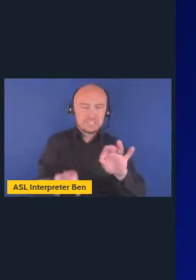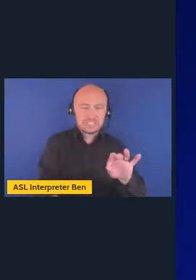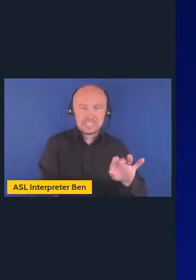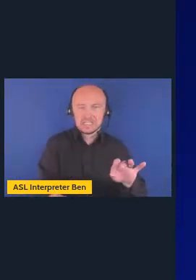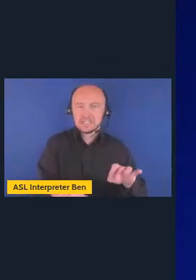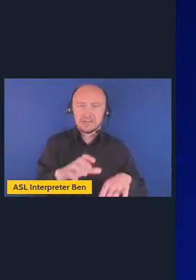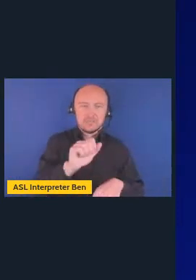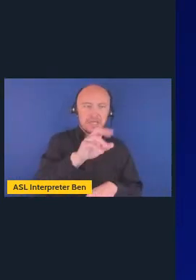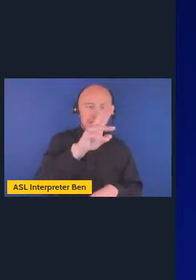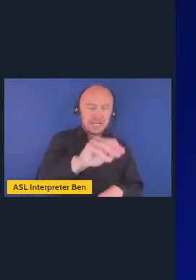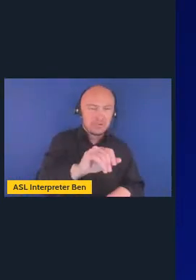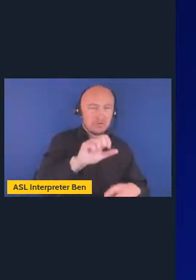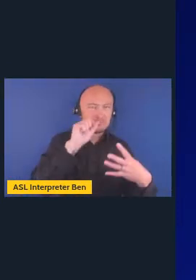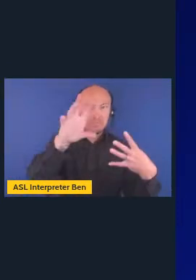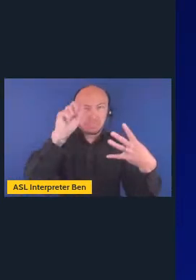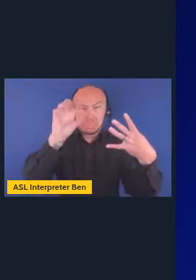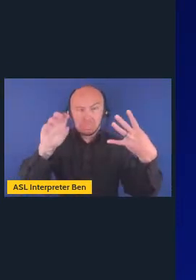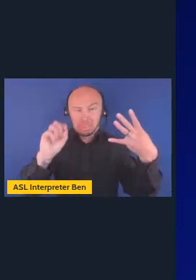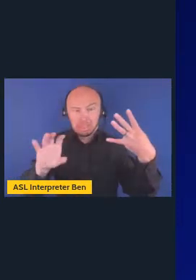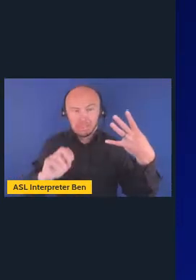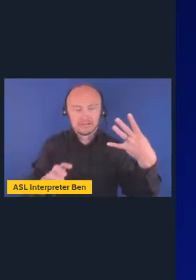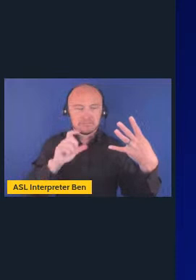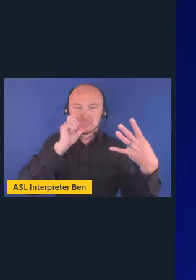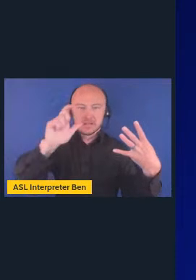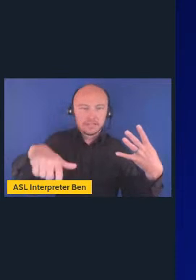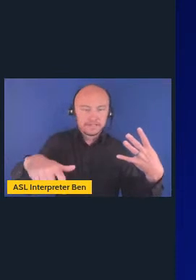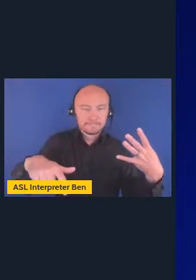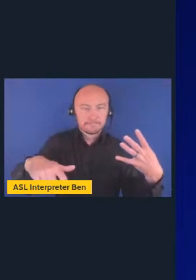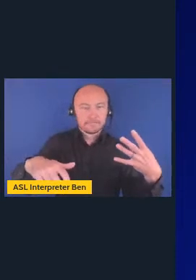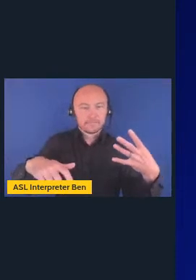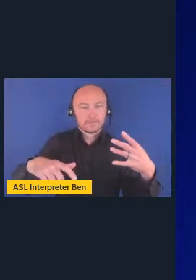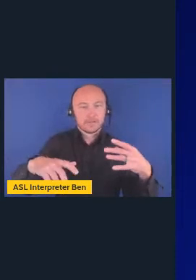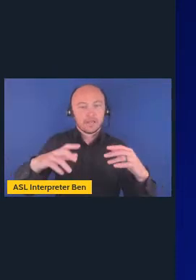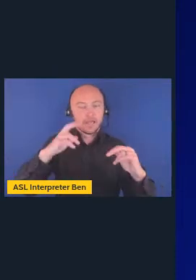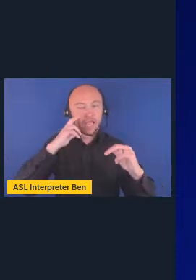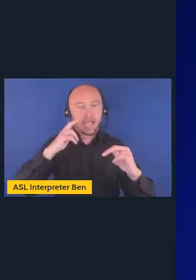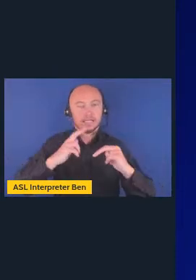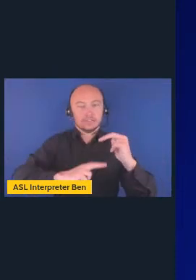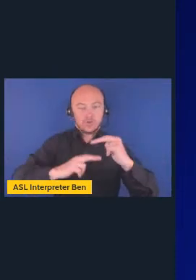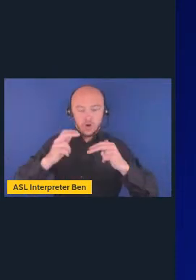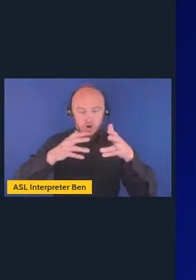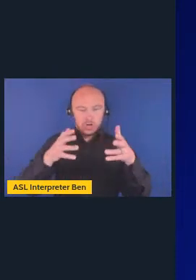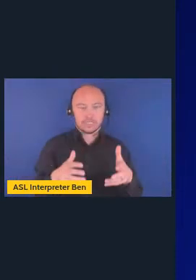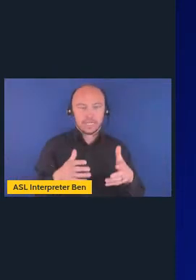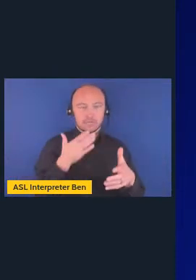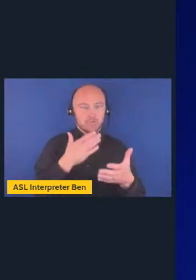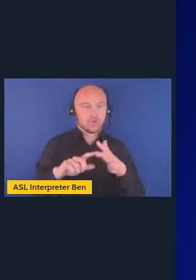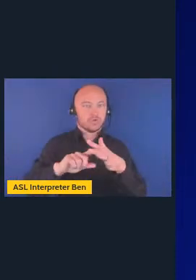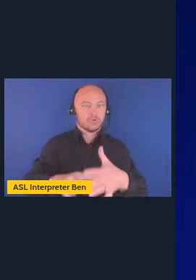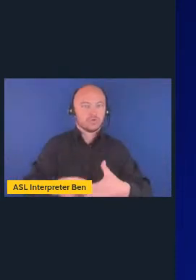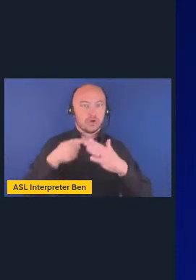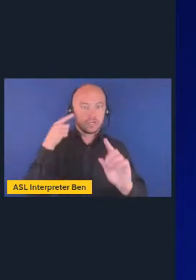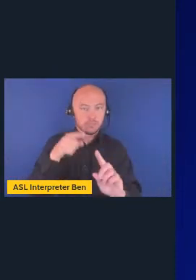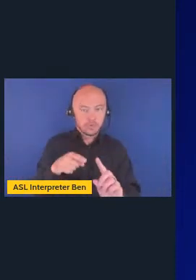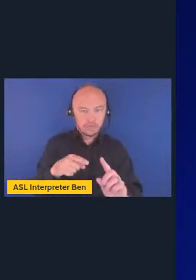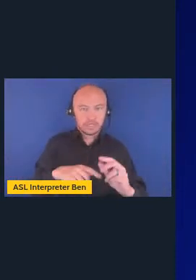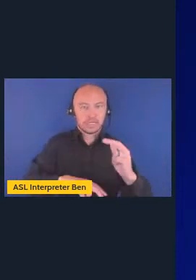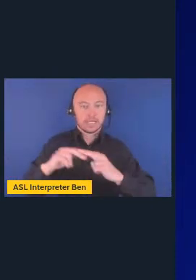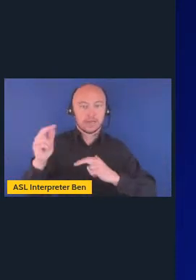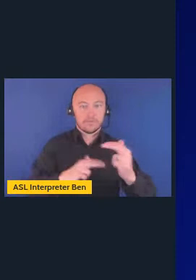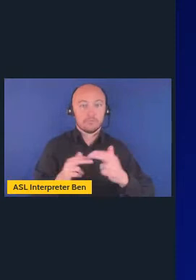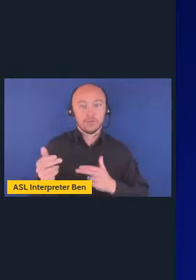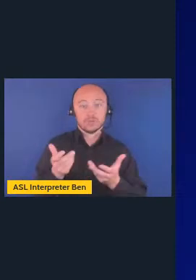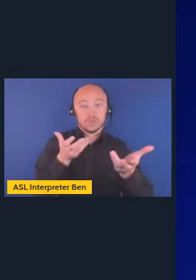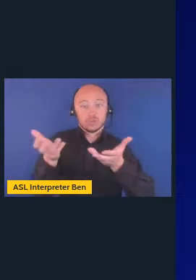AWS service names. As an architect, this should always be your starting point, especially if you're building serverless